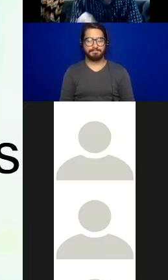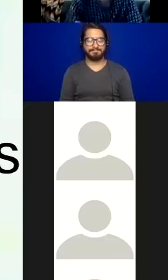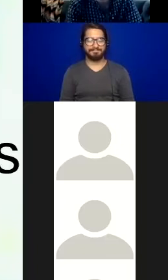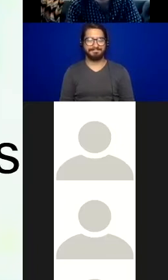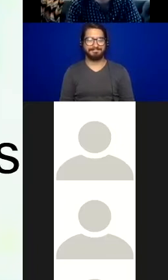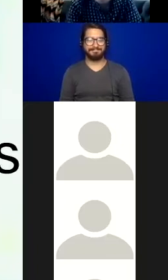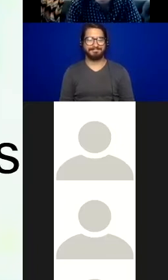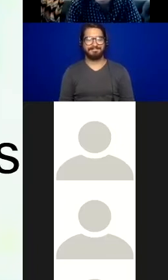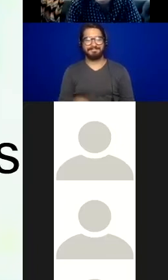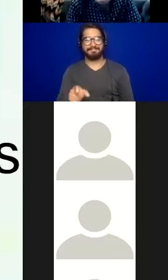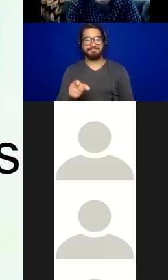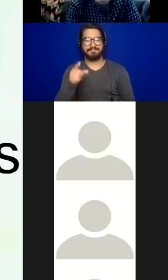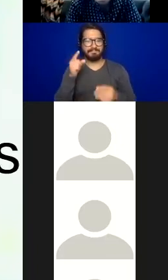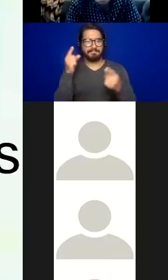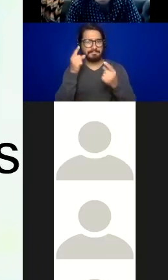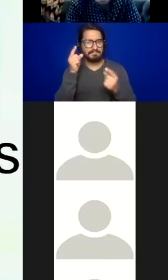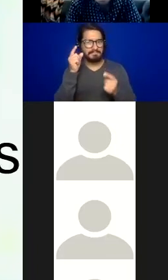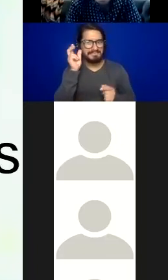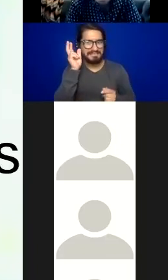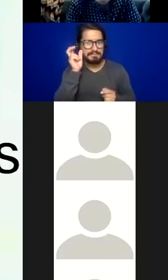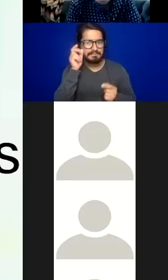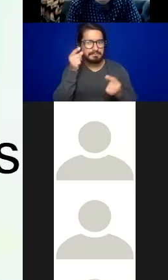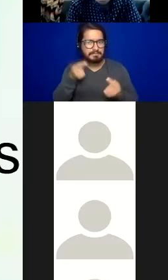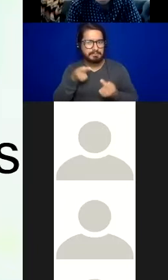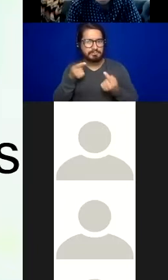I think we're having some trouble hearing you.